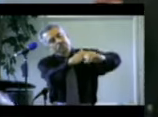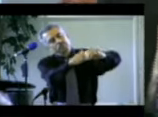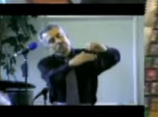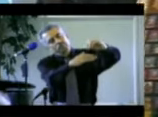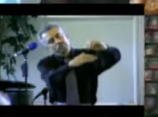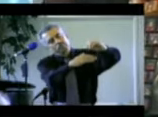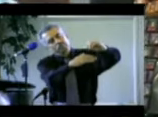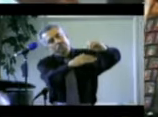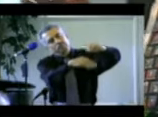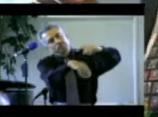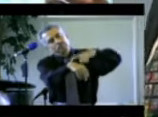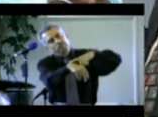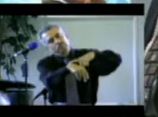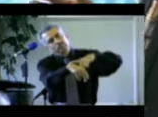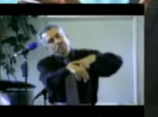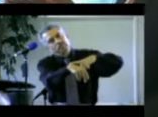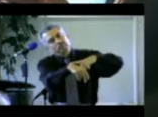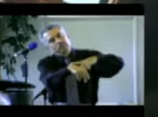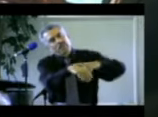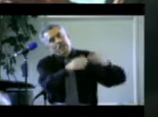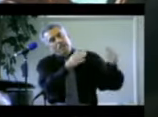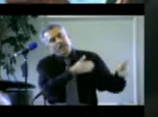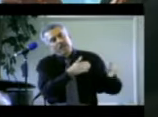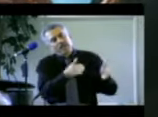because he had planned this.